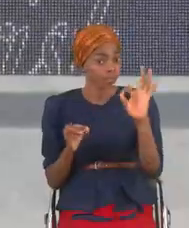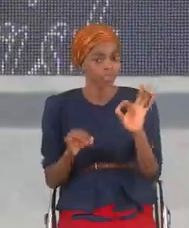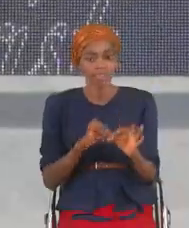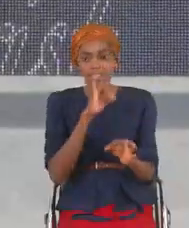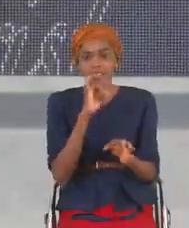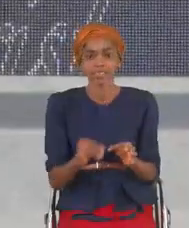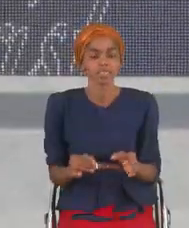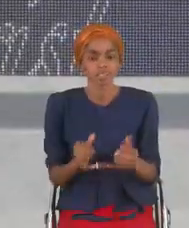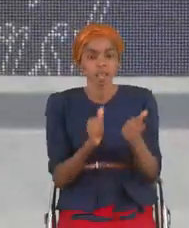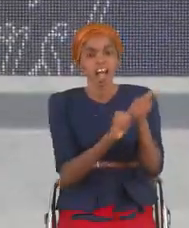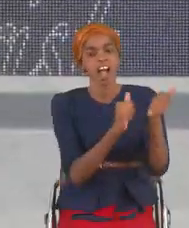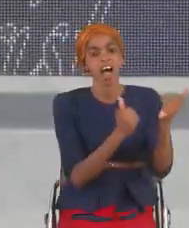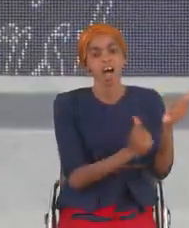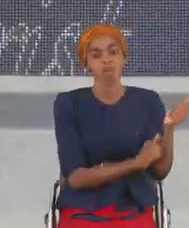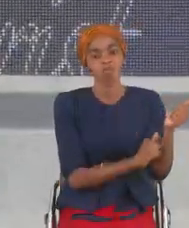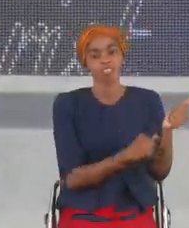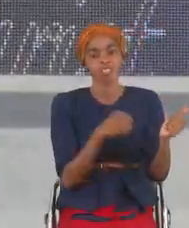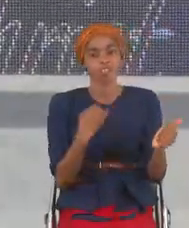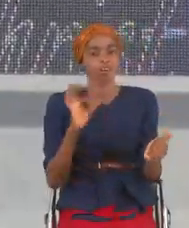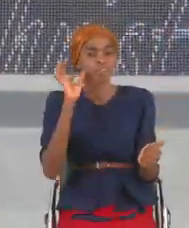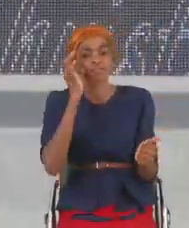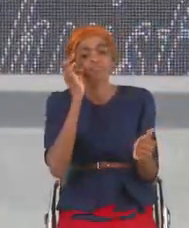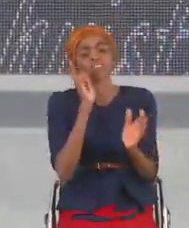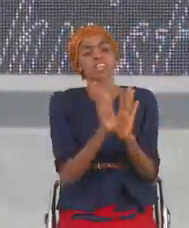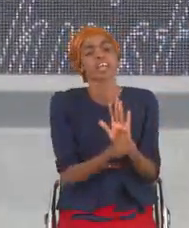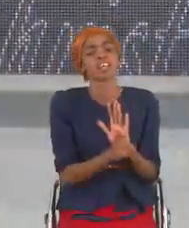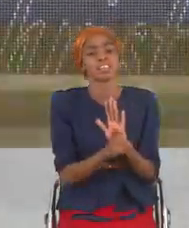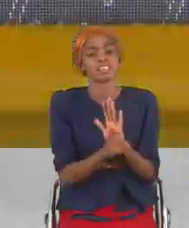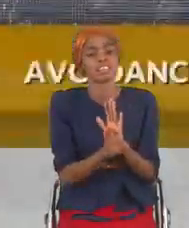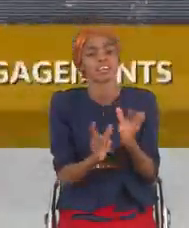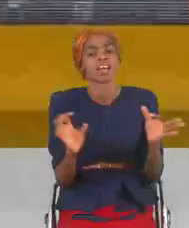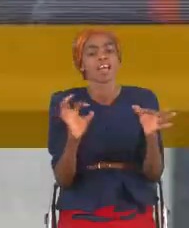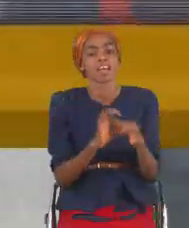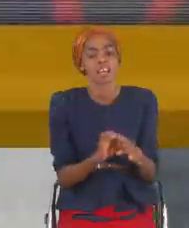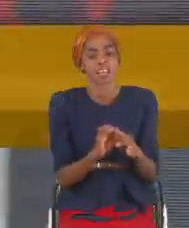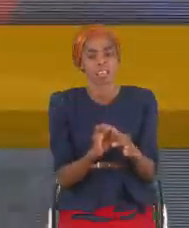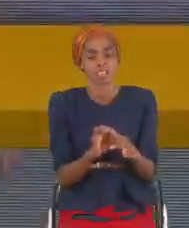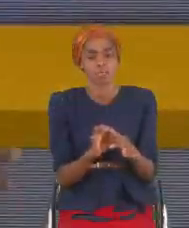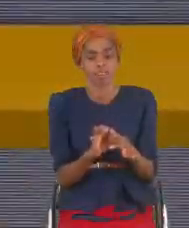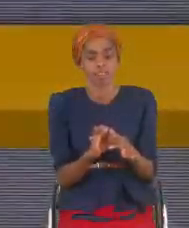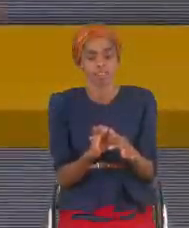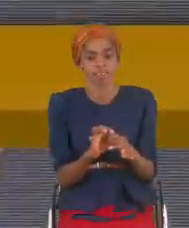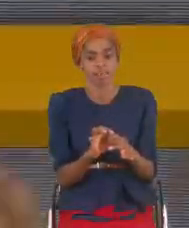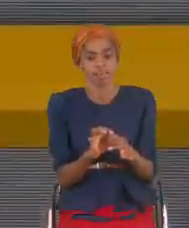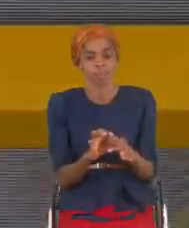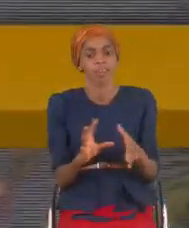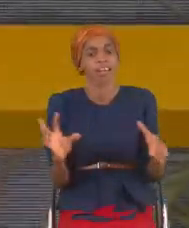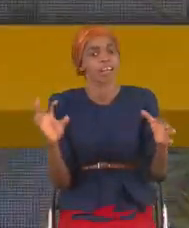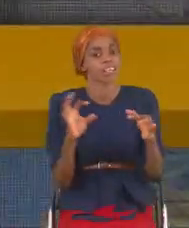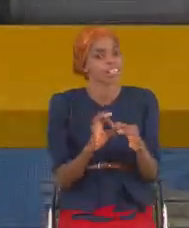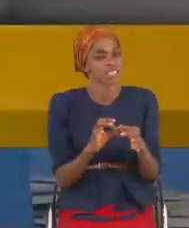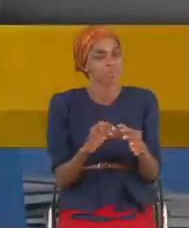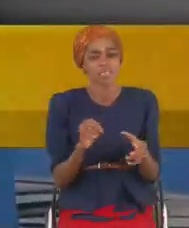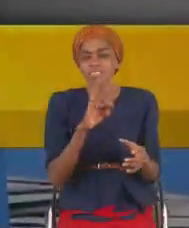avoidance of fruitless engagements fruitless layers engagements engagements have many